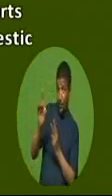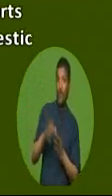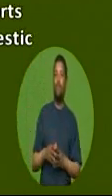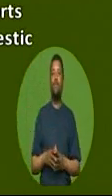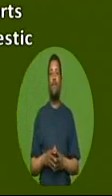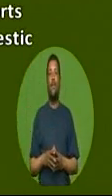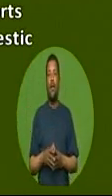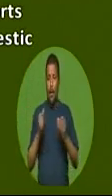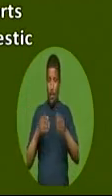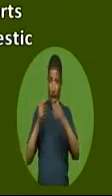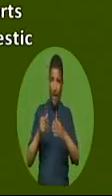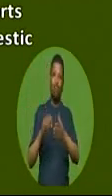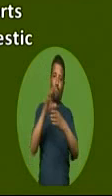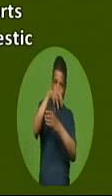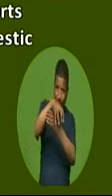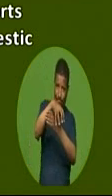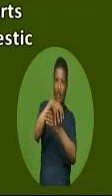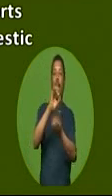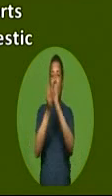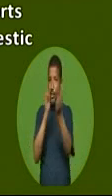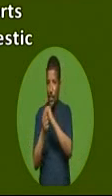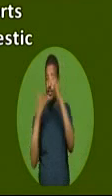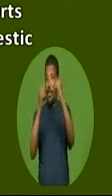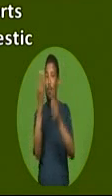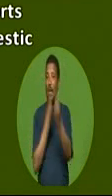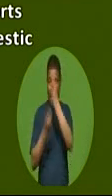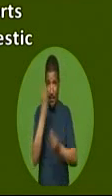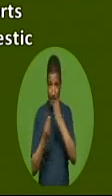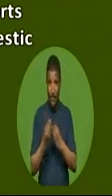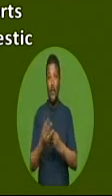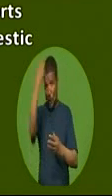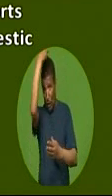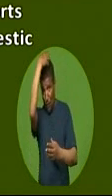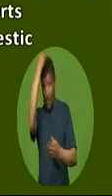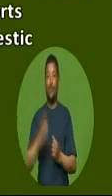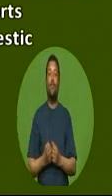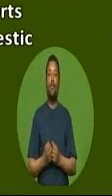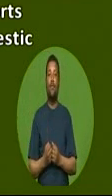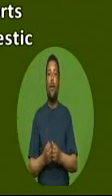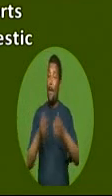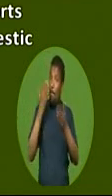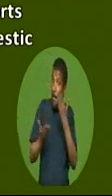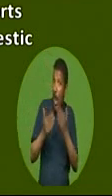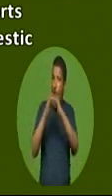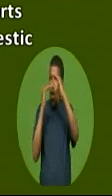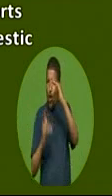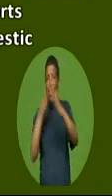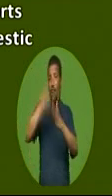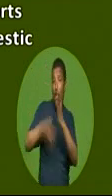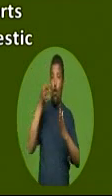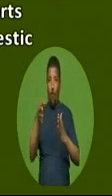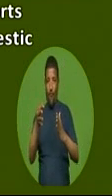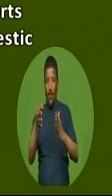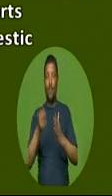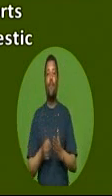Alternatively, by intervening in the exchange rate market, the government may lower the value